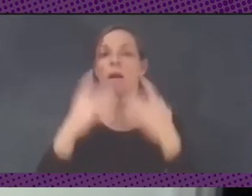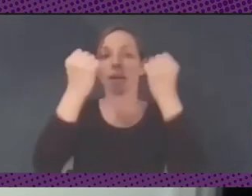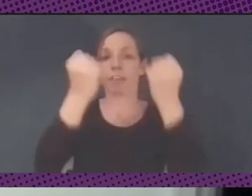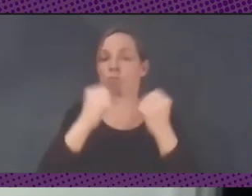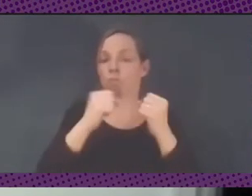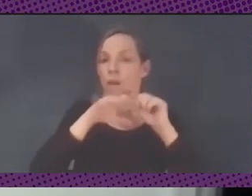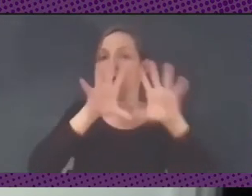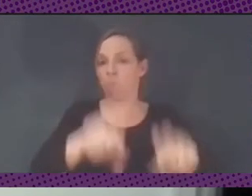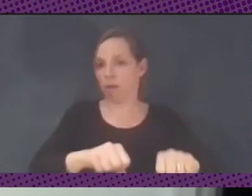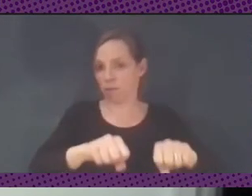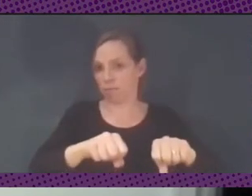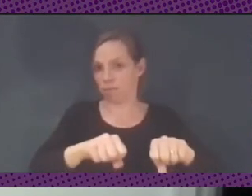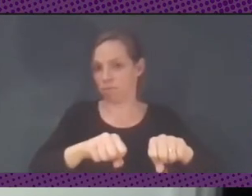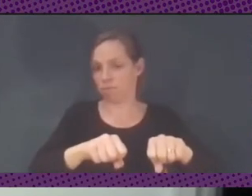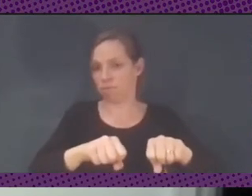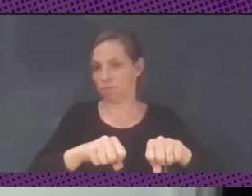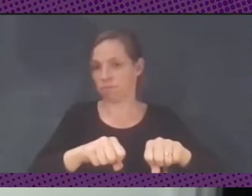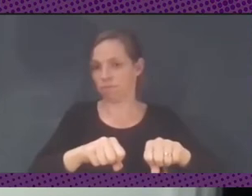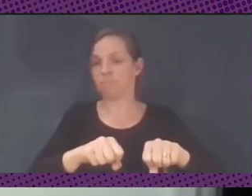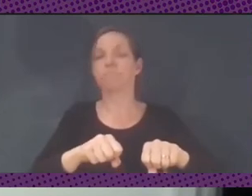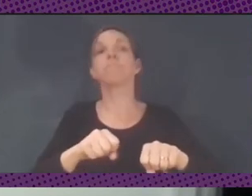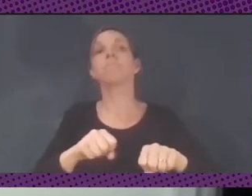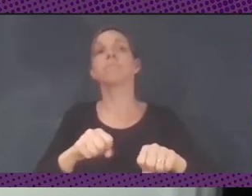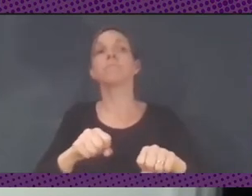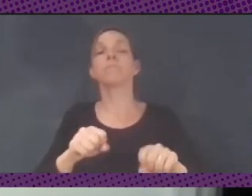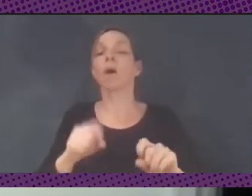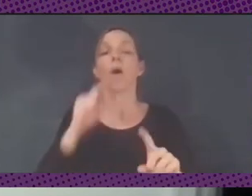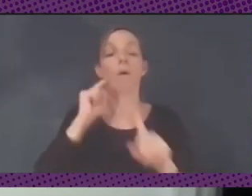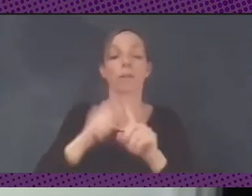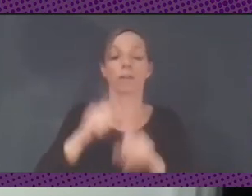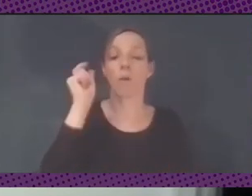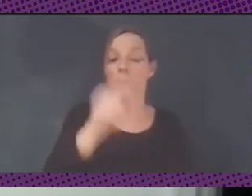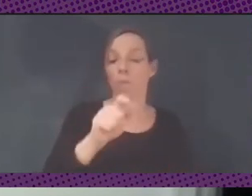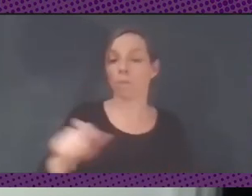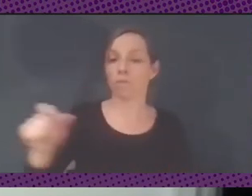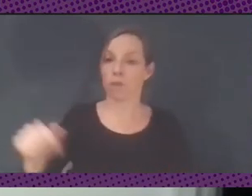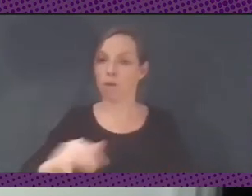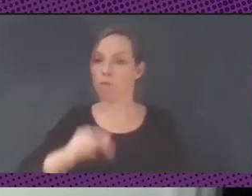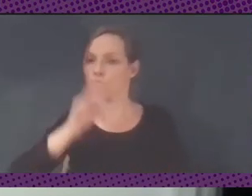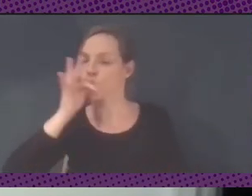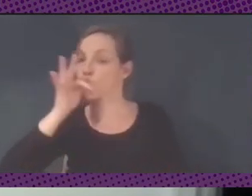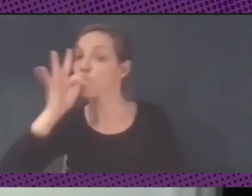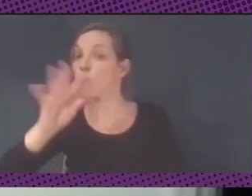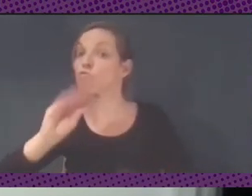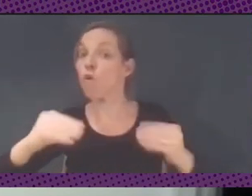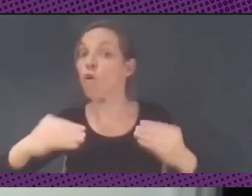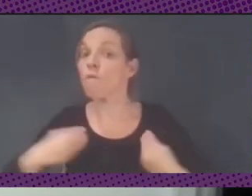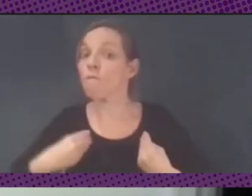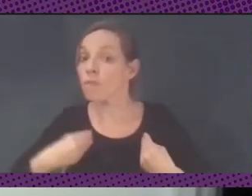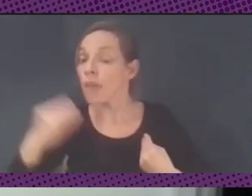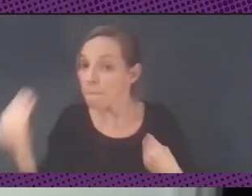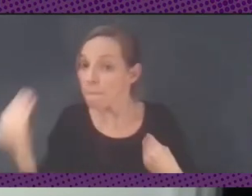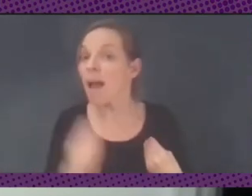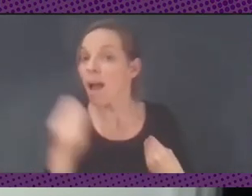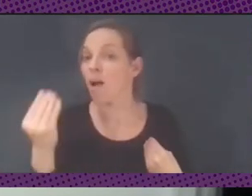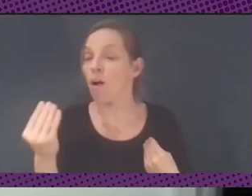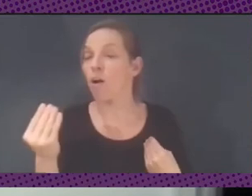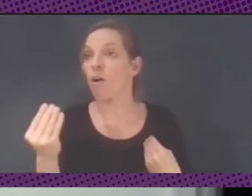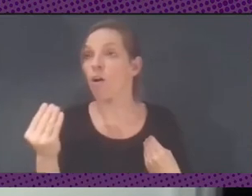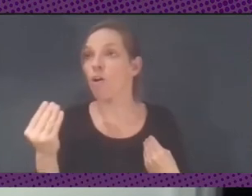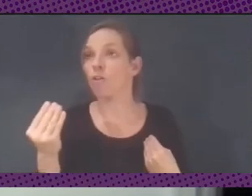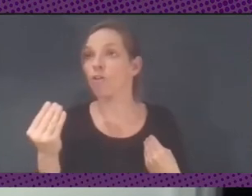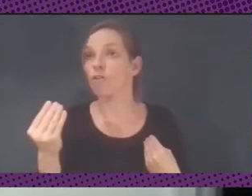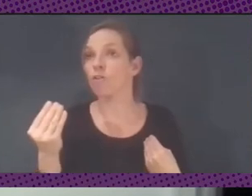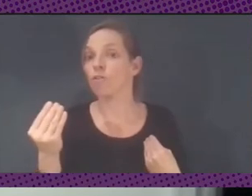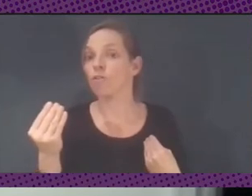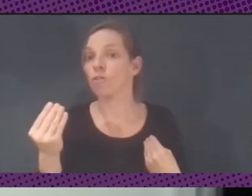to promise citizens and to deliver, to promise citizens a better life with less extreme climate events, but it makes